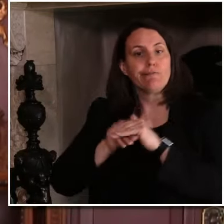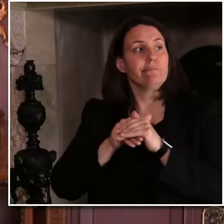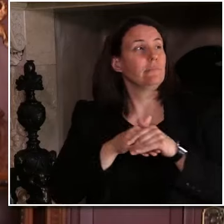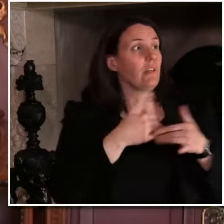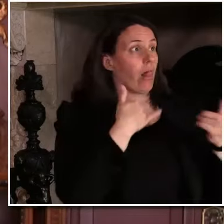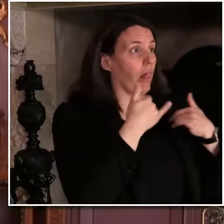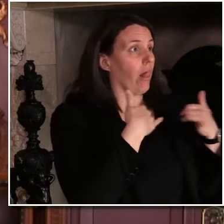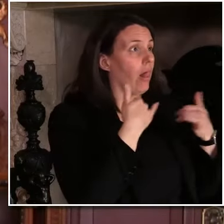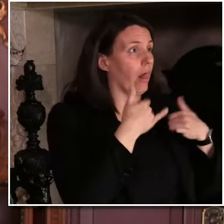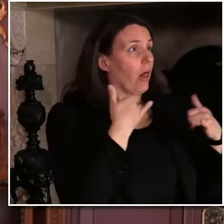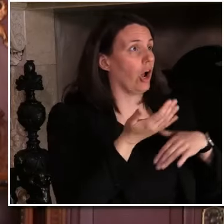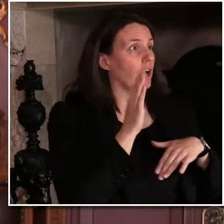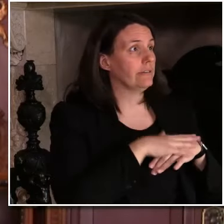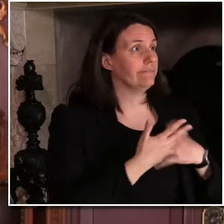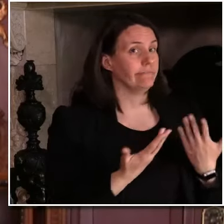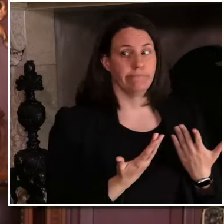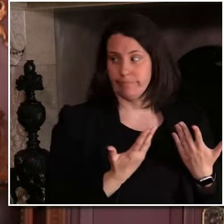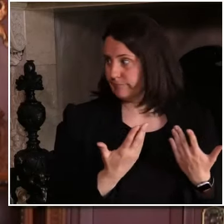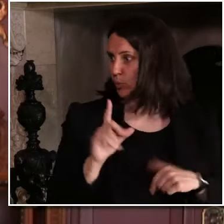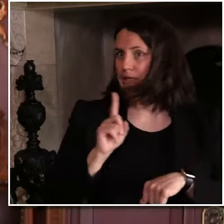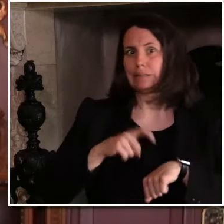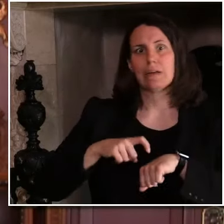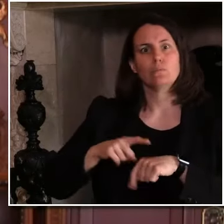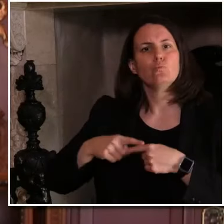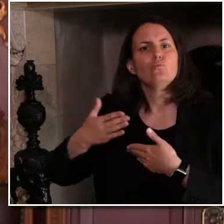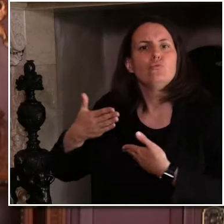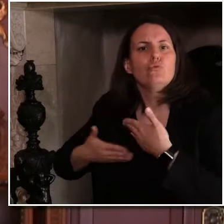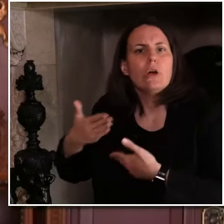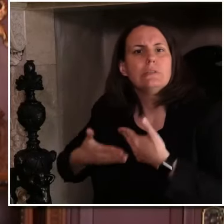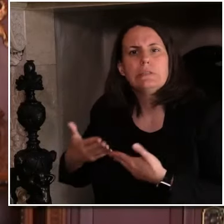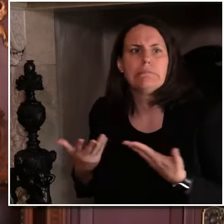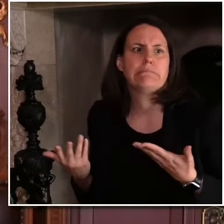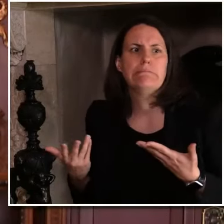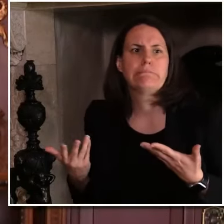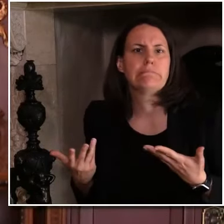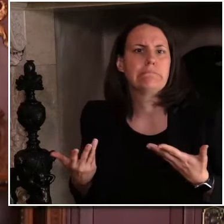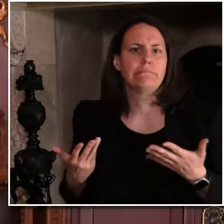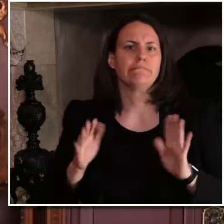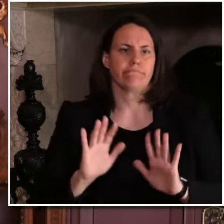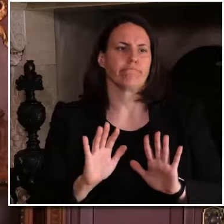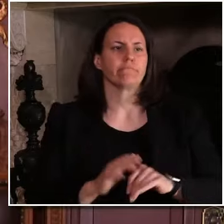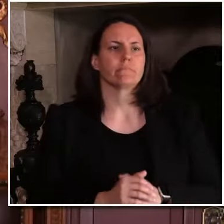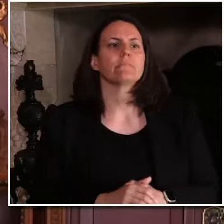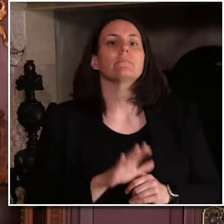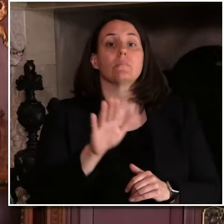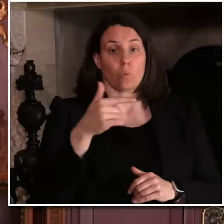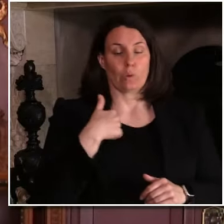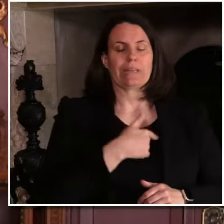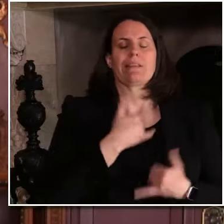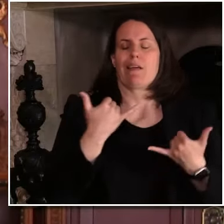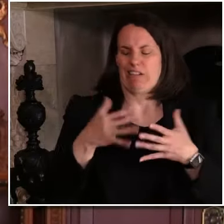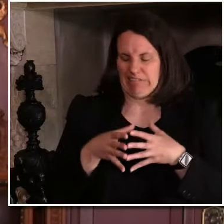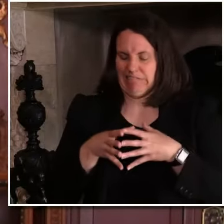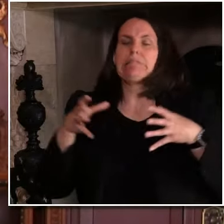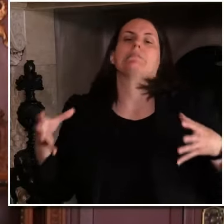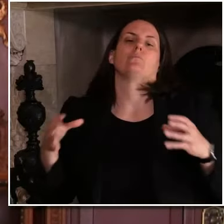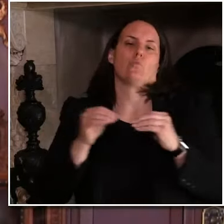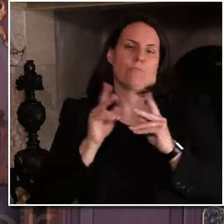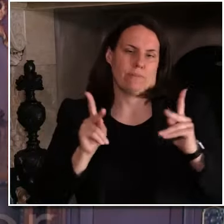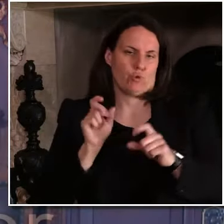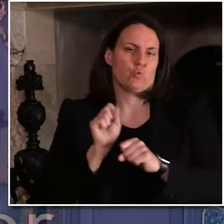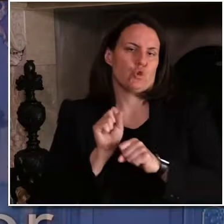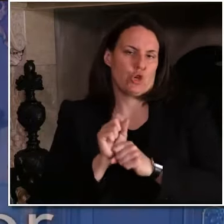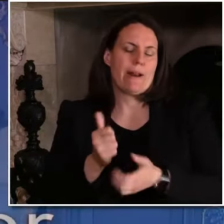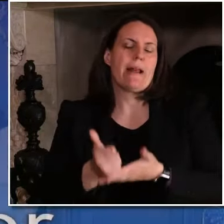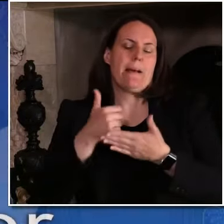question directly, we're hiring more people so that we can then process them in a more timely fashion. Thank you.